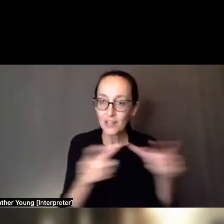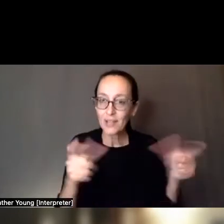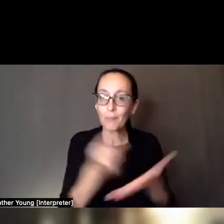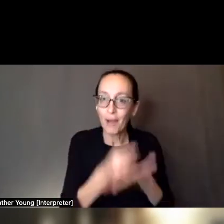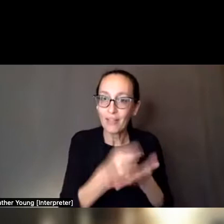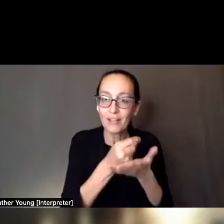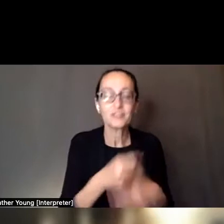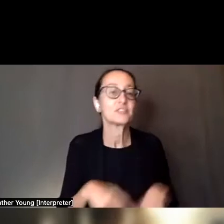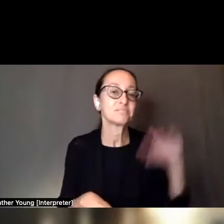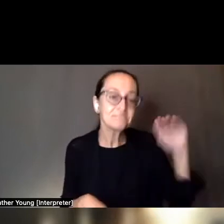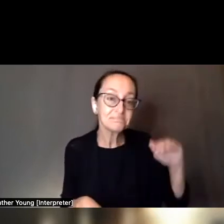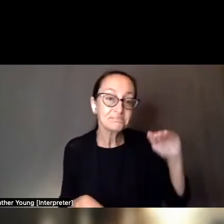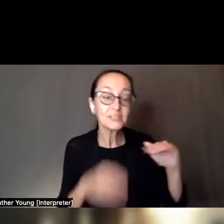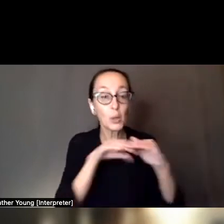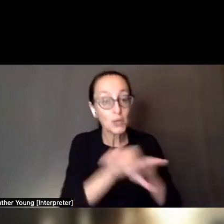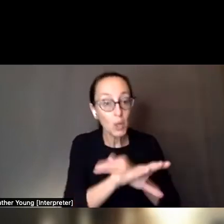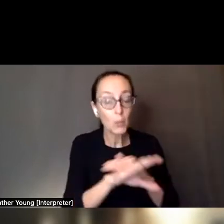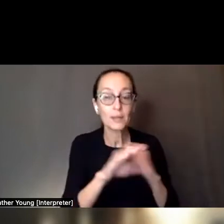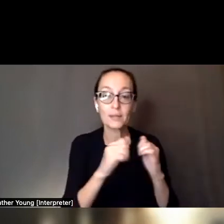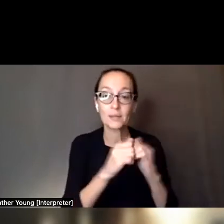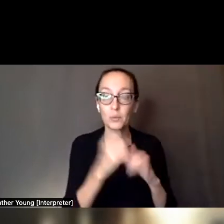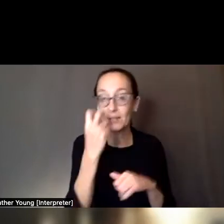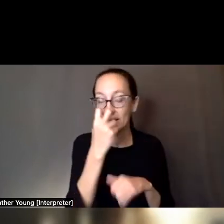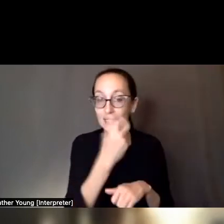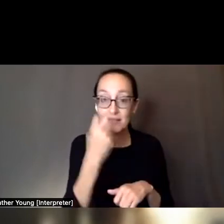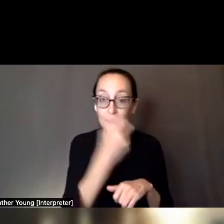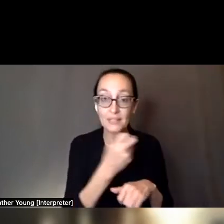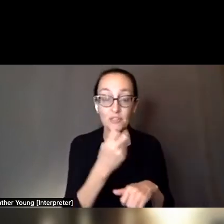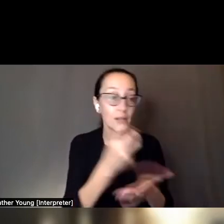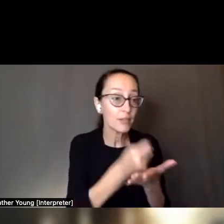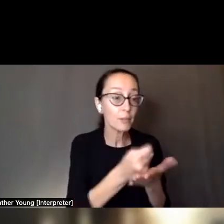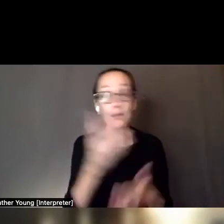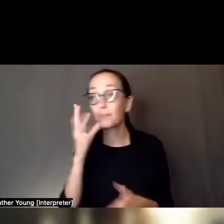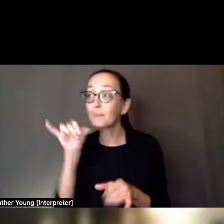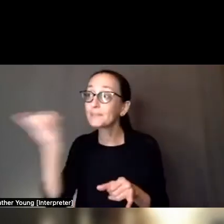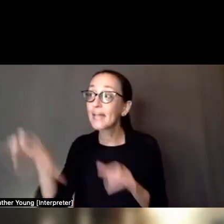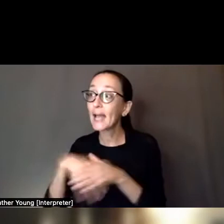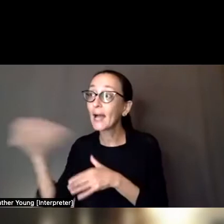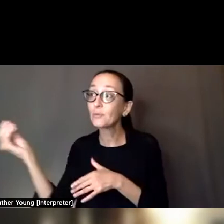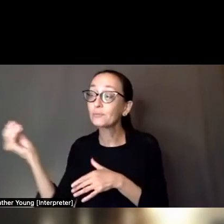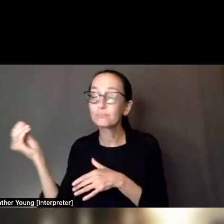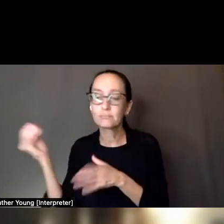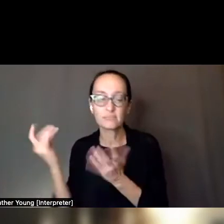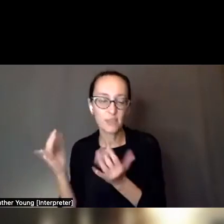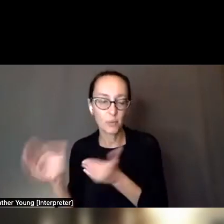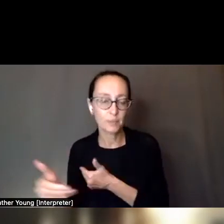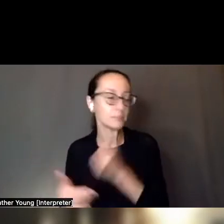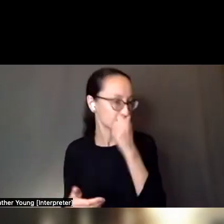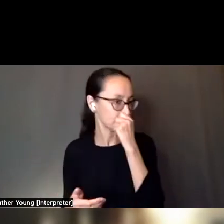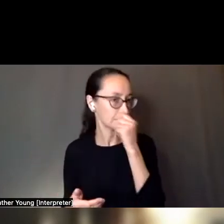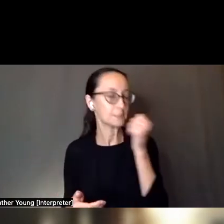go into the room with the speech path, and the mom would stay outside. And then when